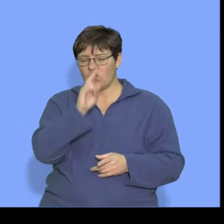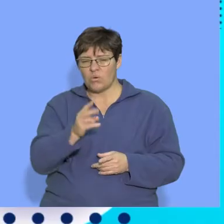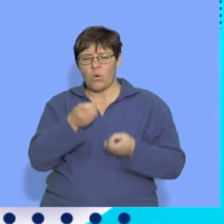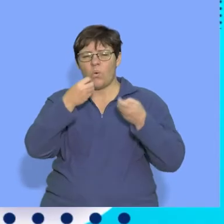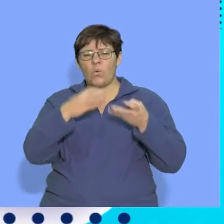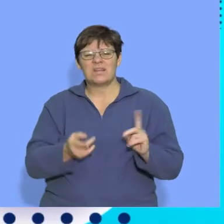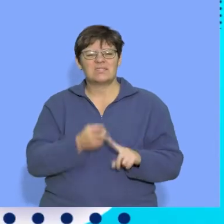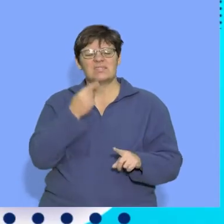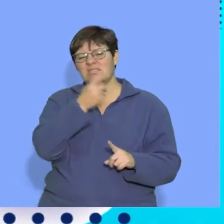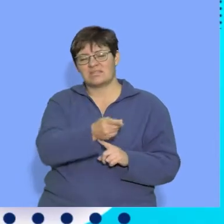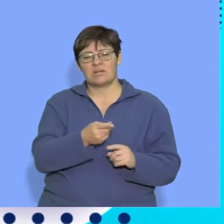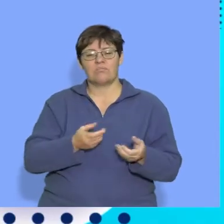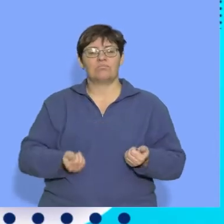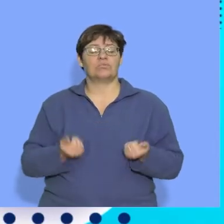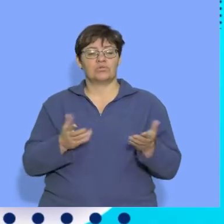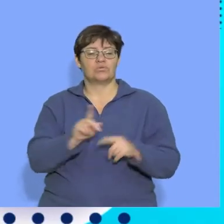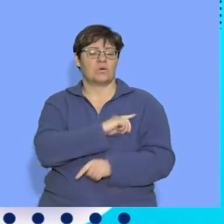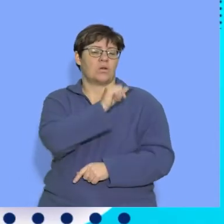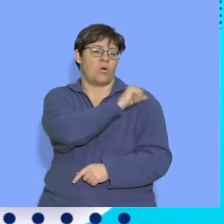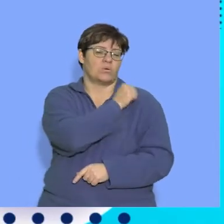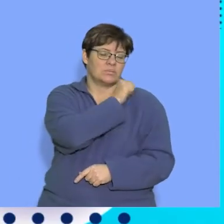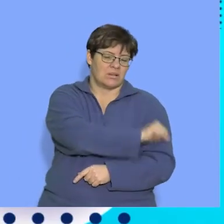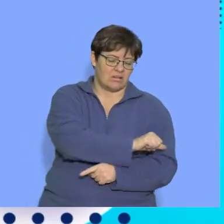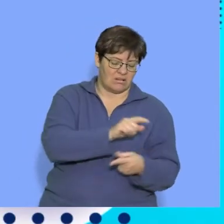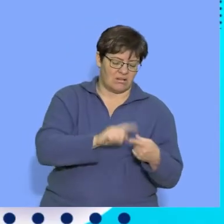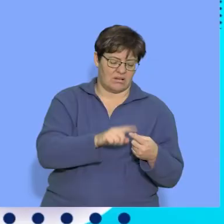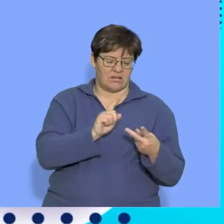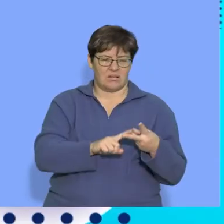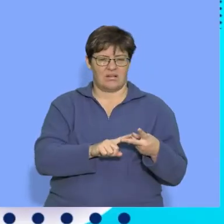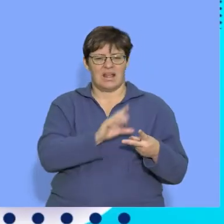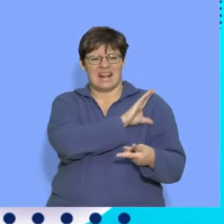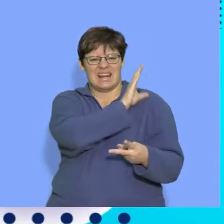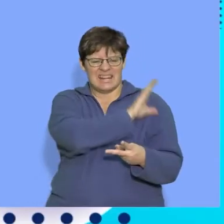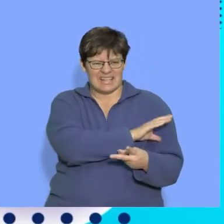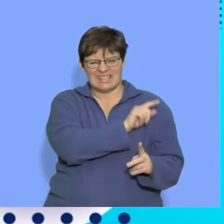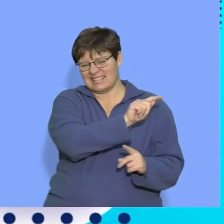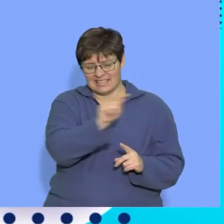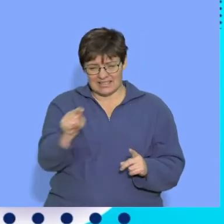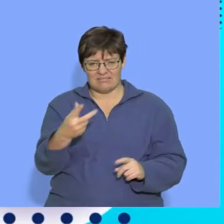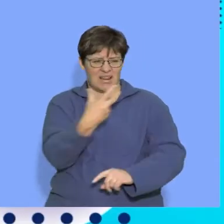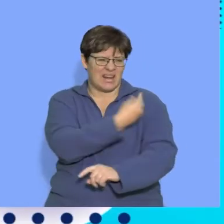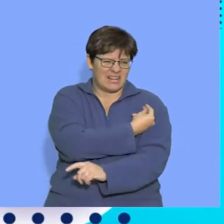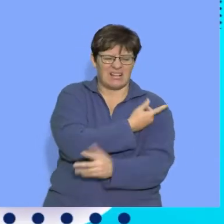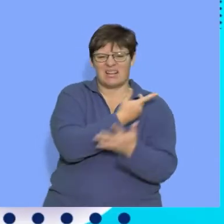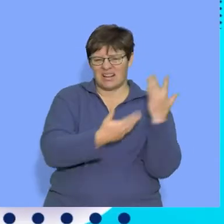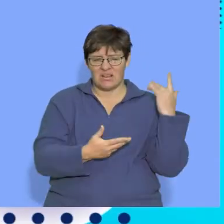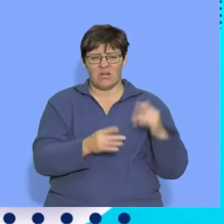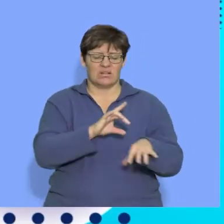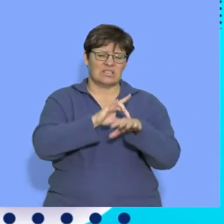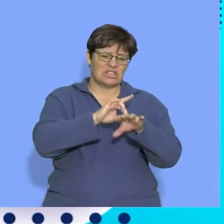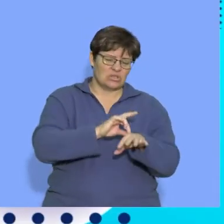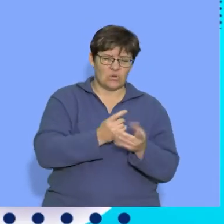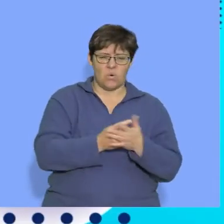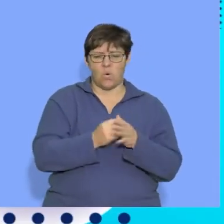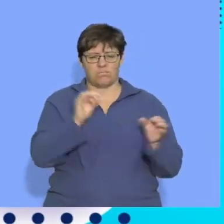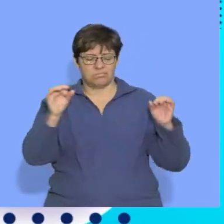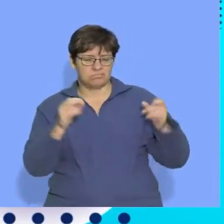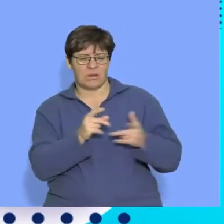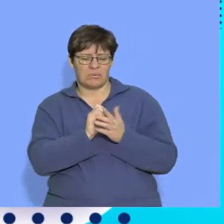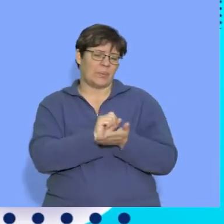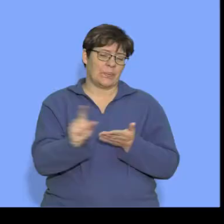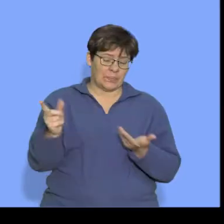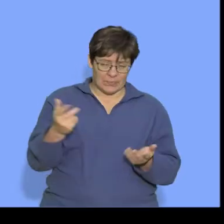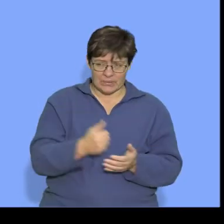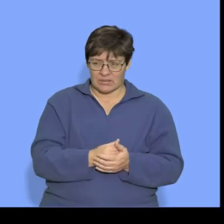that are produced in hospitals and facilities where there is human tissues or samplings and testing done. So